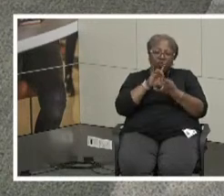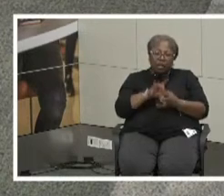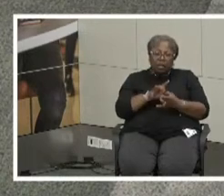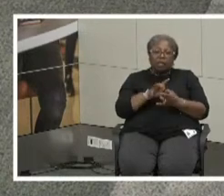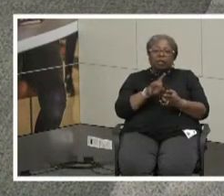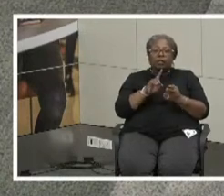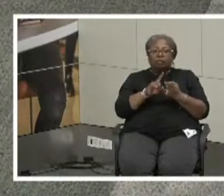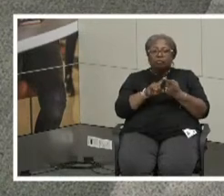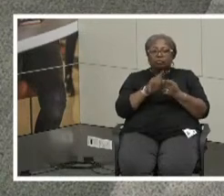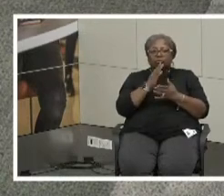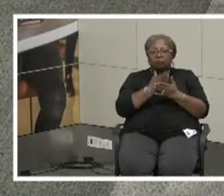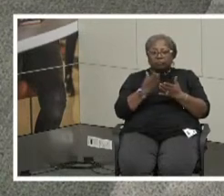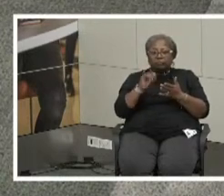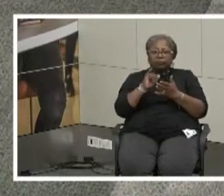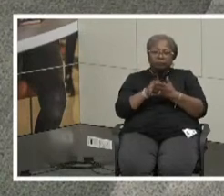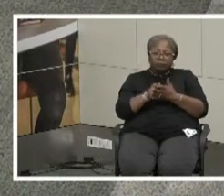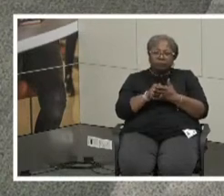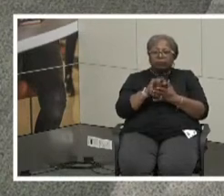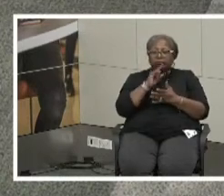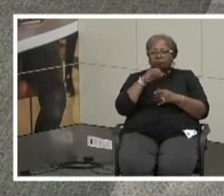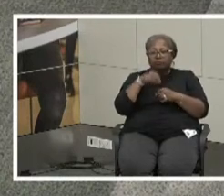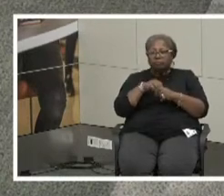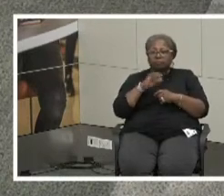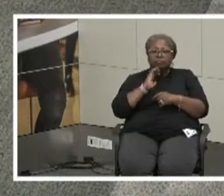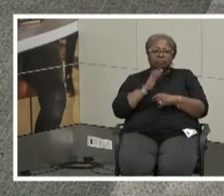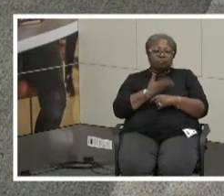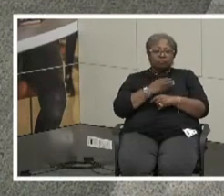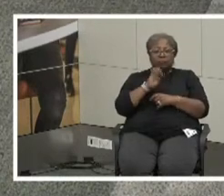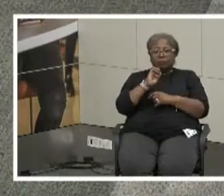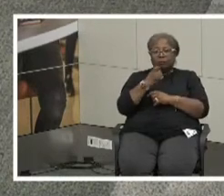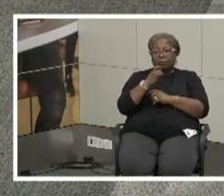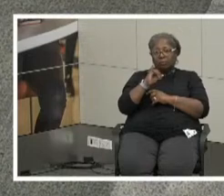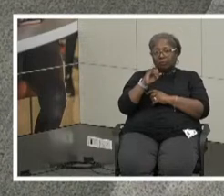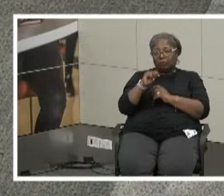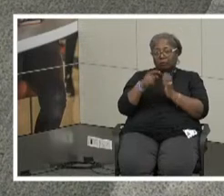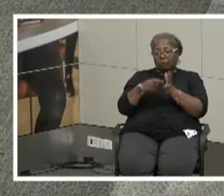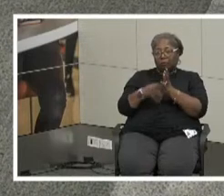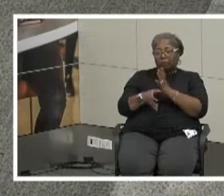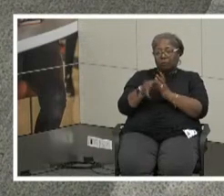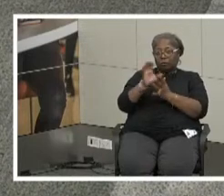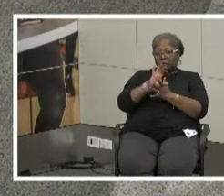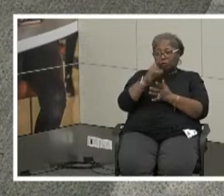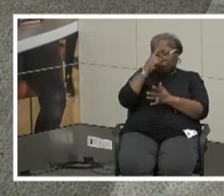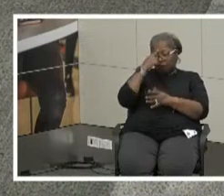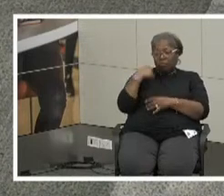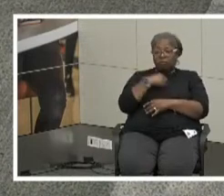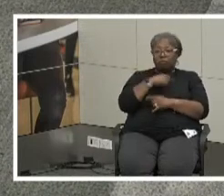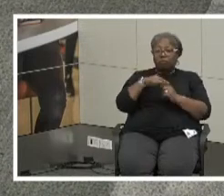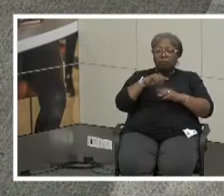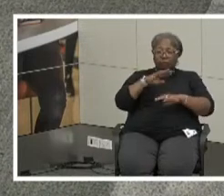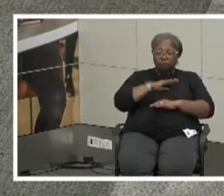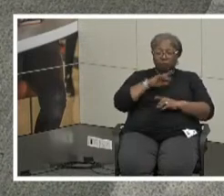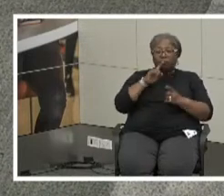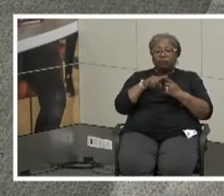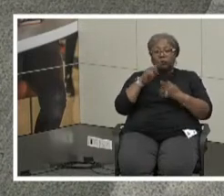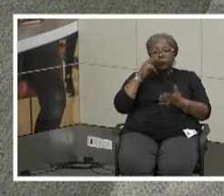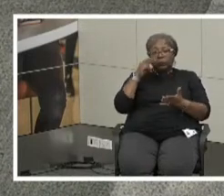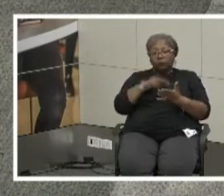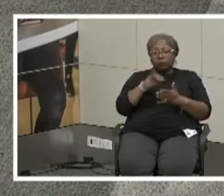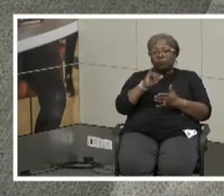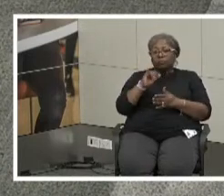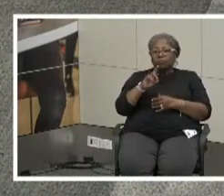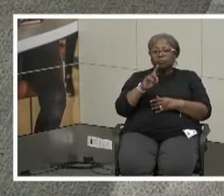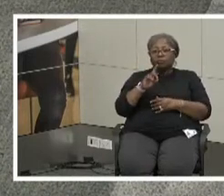to some of the things that are in our exit criteria for us to meet um um to look at like